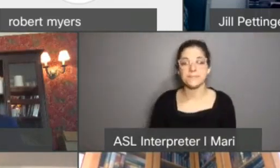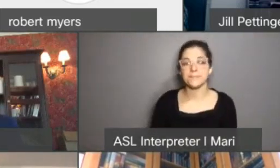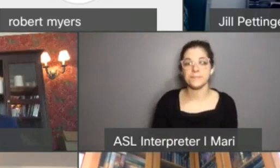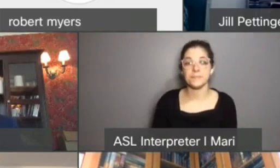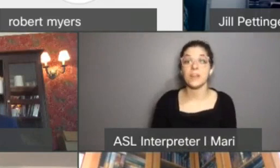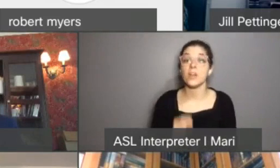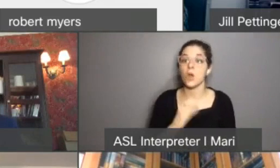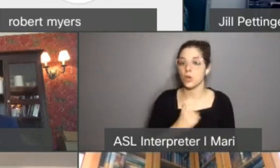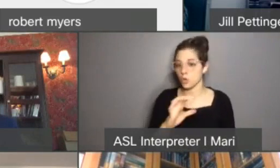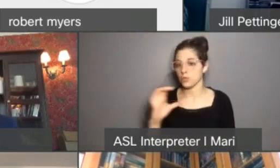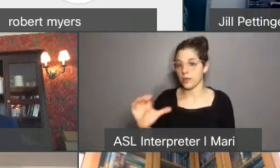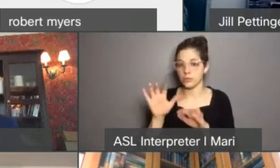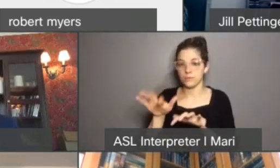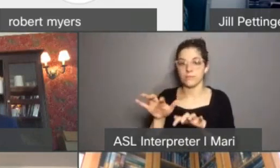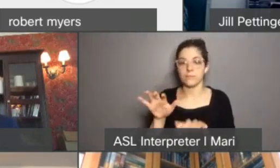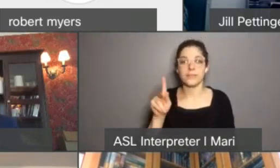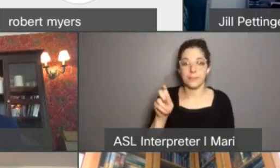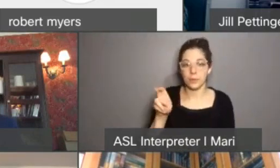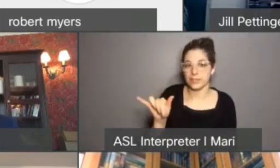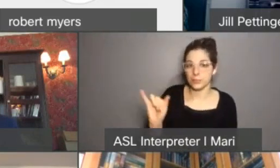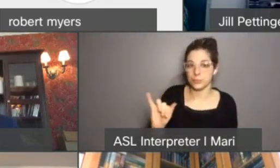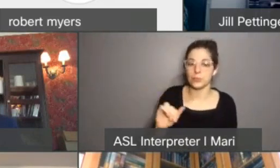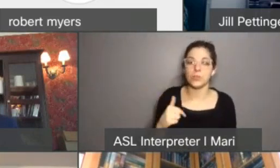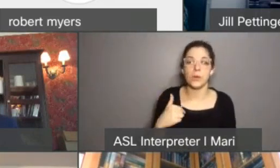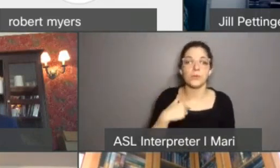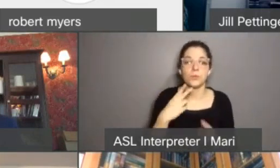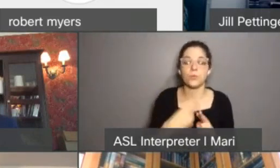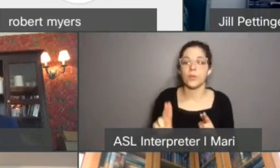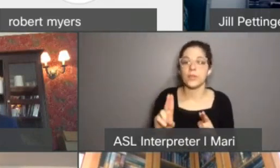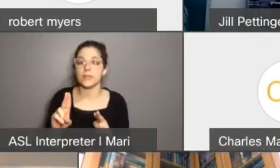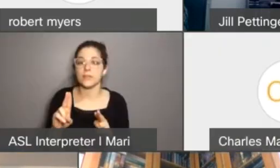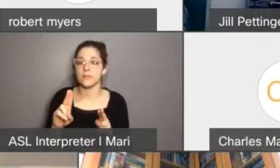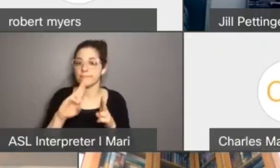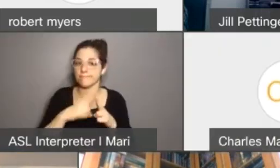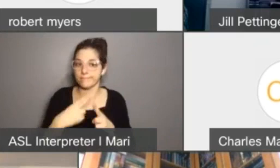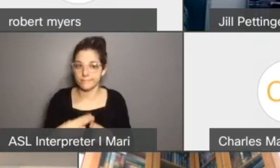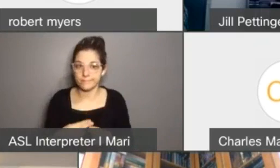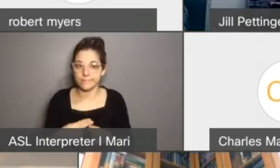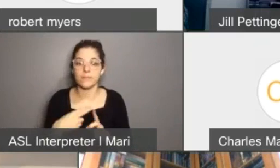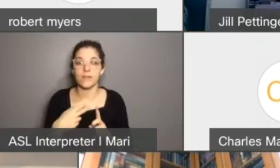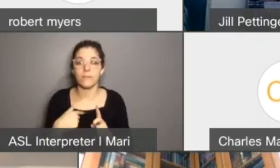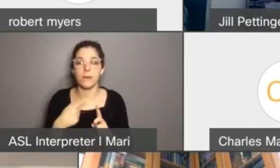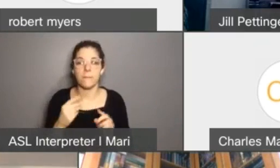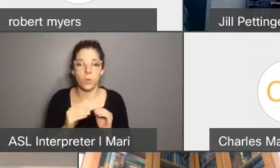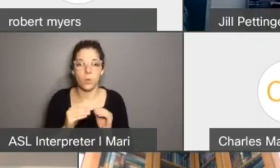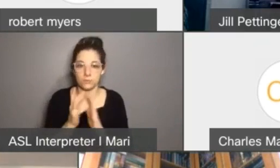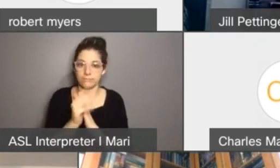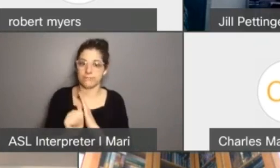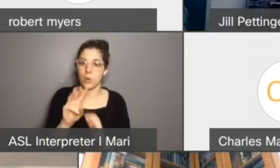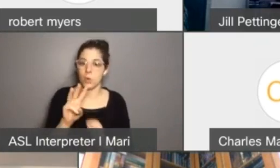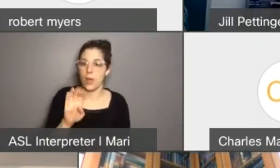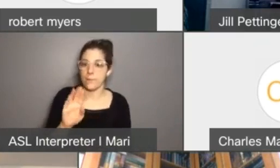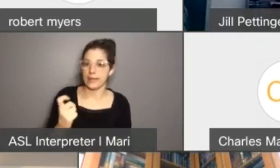our closed captioner, Kimberly. So I'm just going to do a quick little roll call, and I'm a little bit more adept at WebEx now than